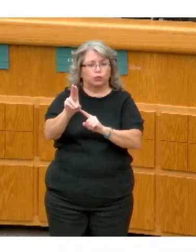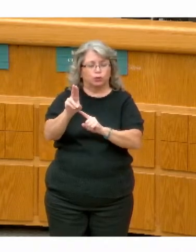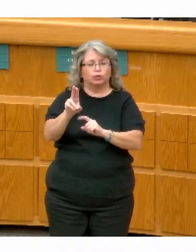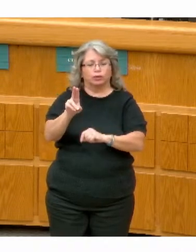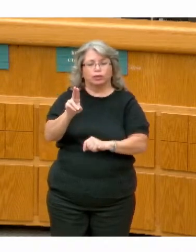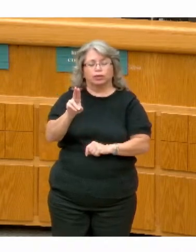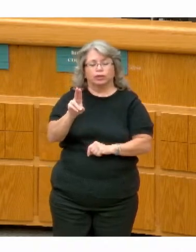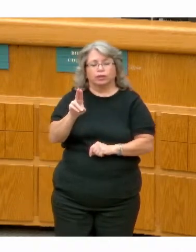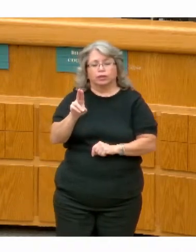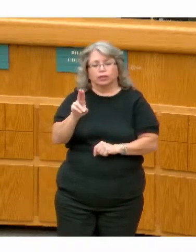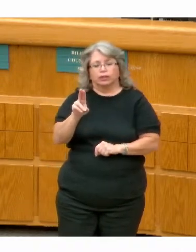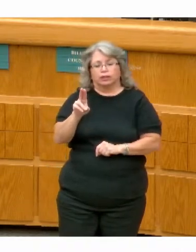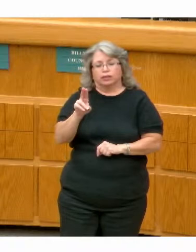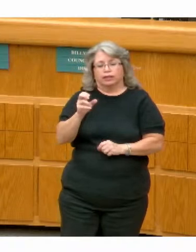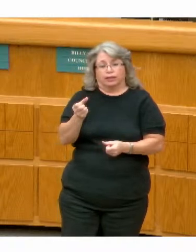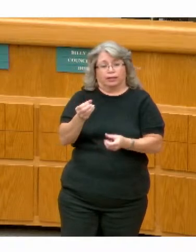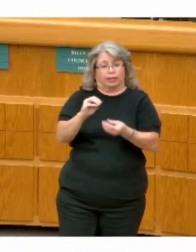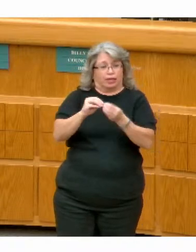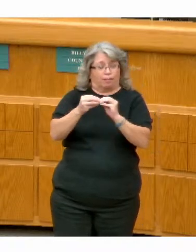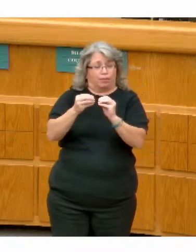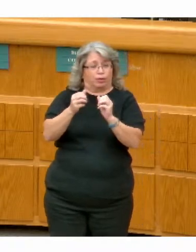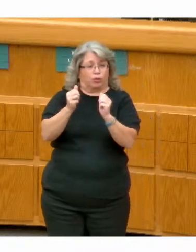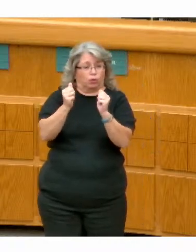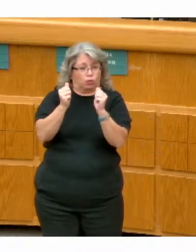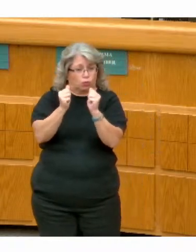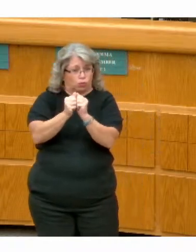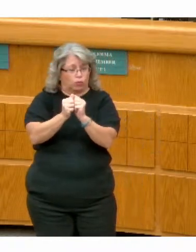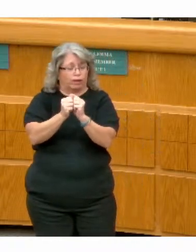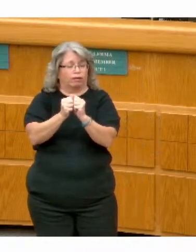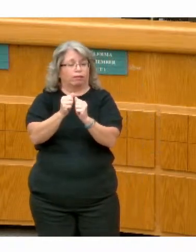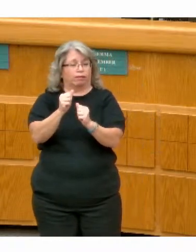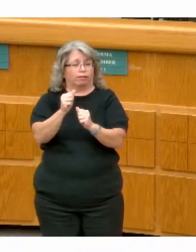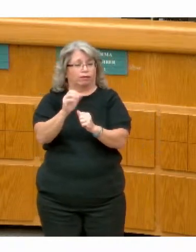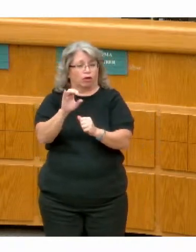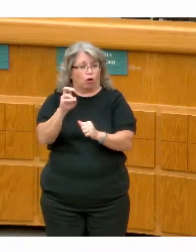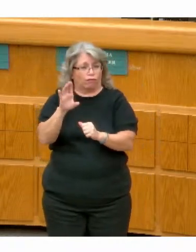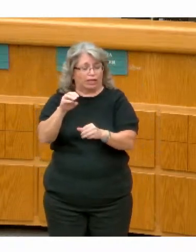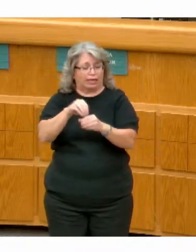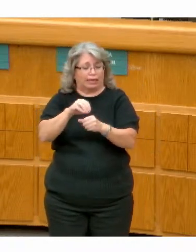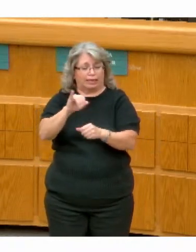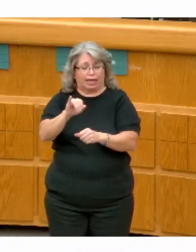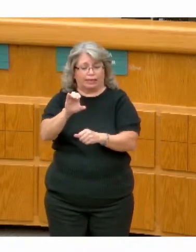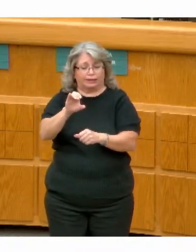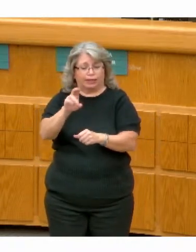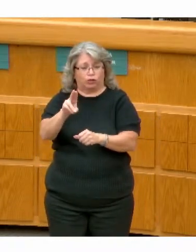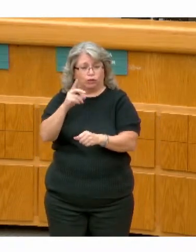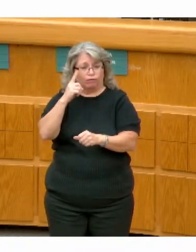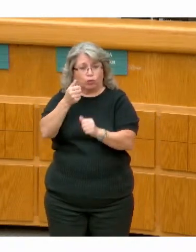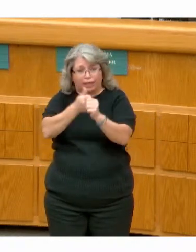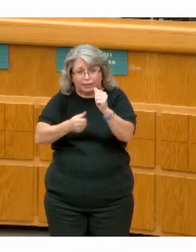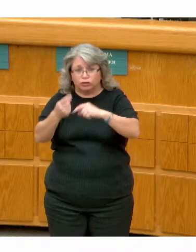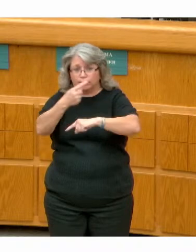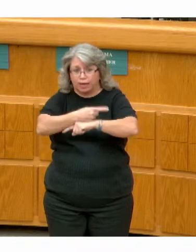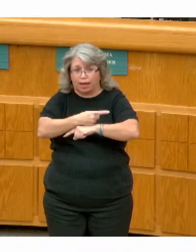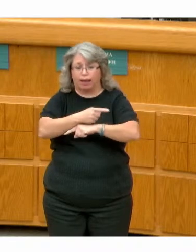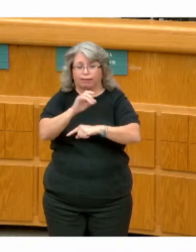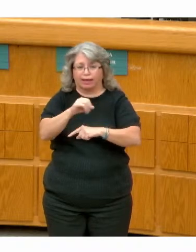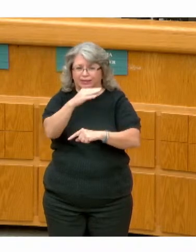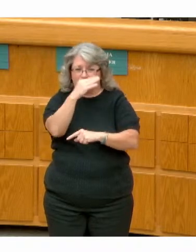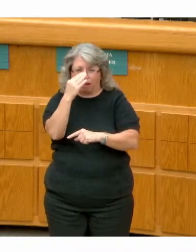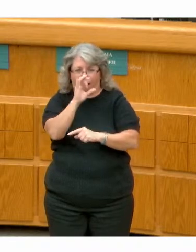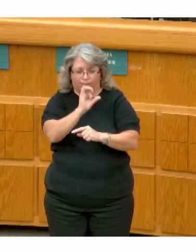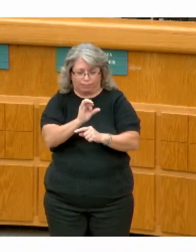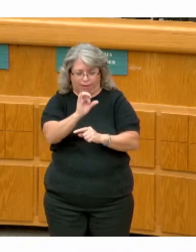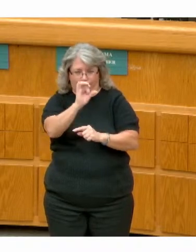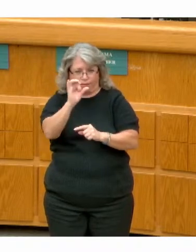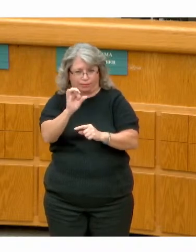COVID each day. Those are the black data points, and then the blue line is the best fit model projection through those data points.